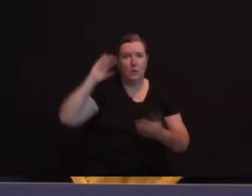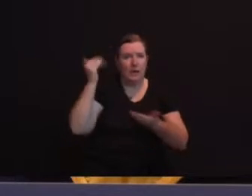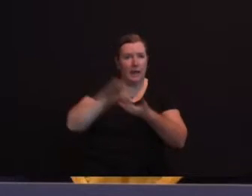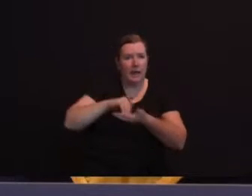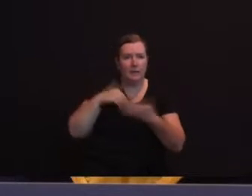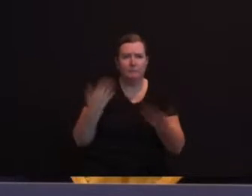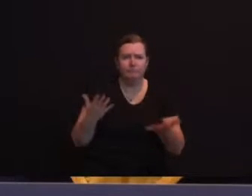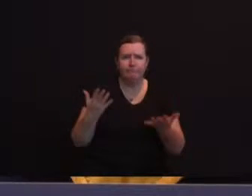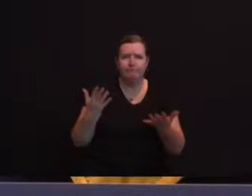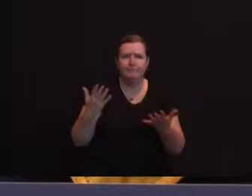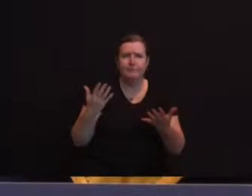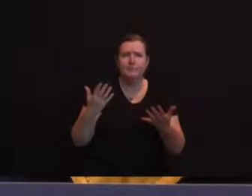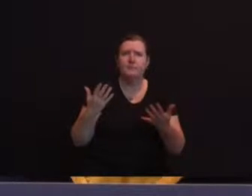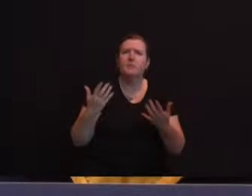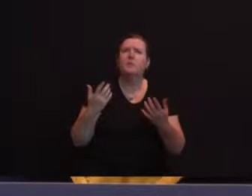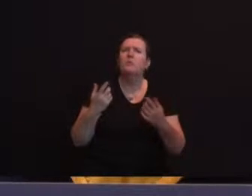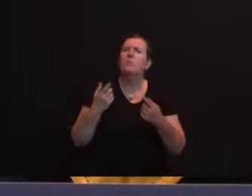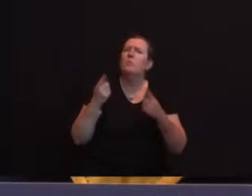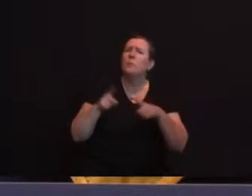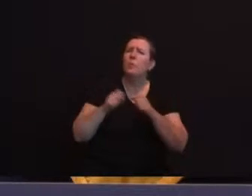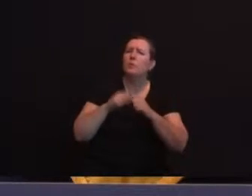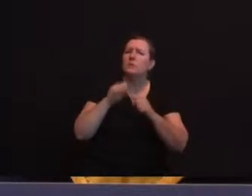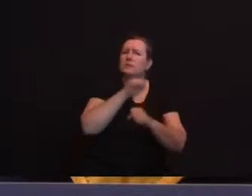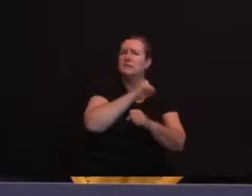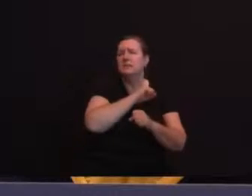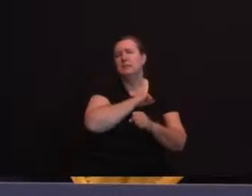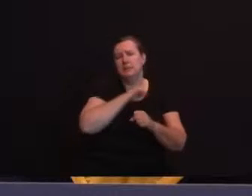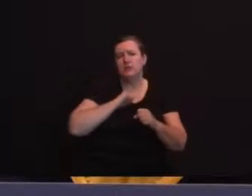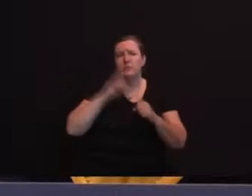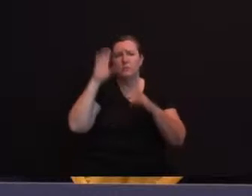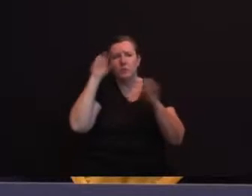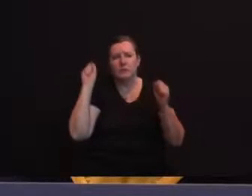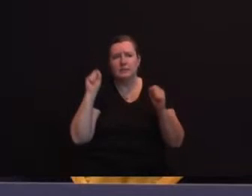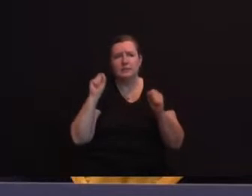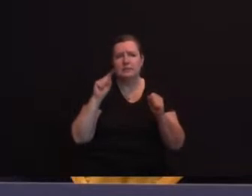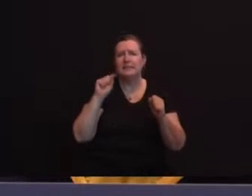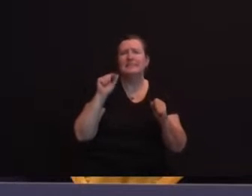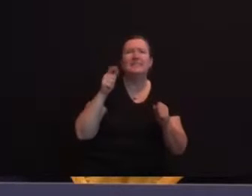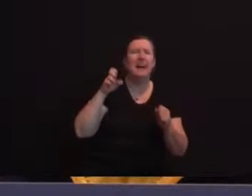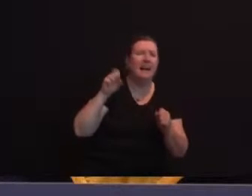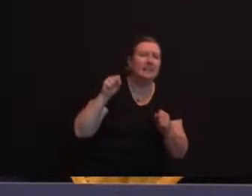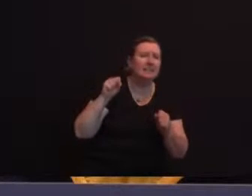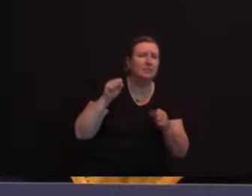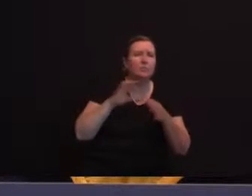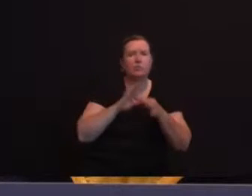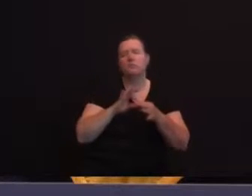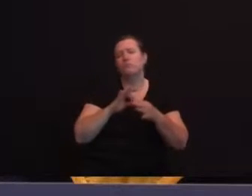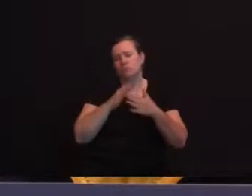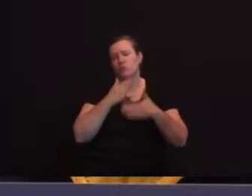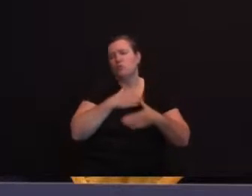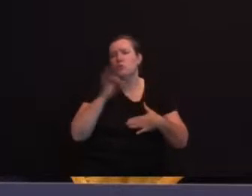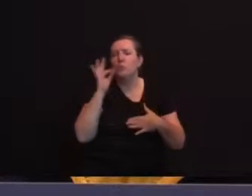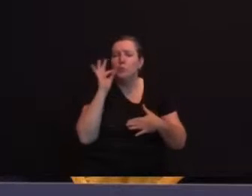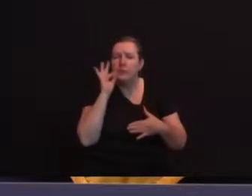for recreational marijuana. Can you confirm that and provide any details? Thanks. Thank you.